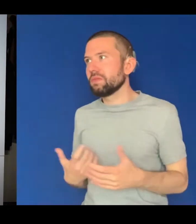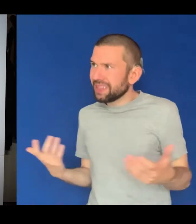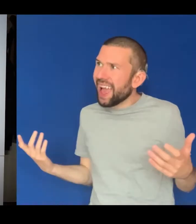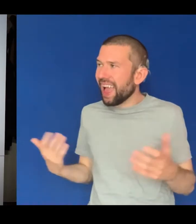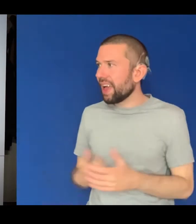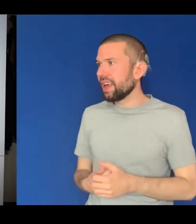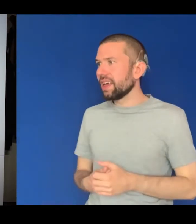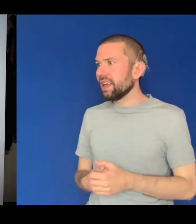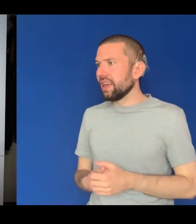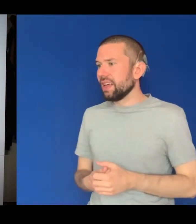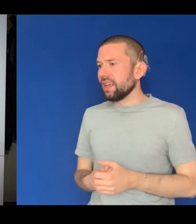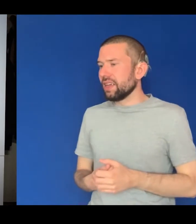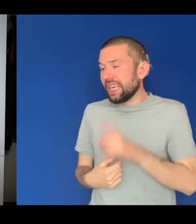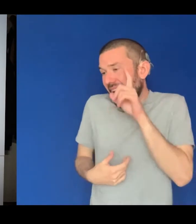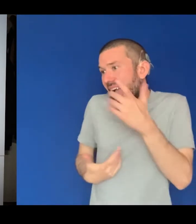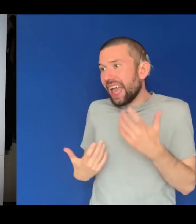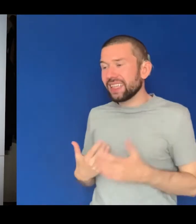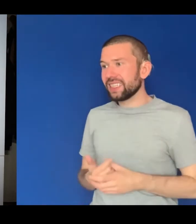guess, but